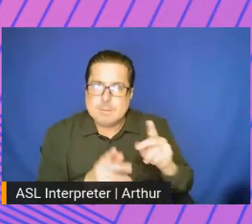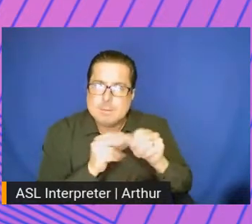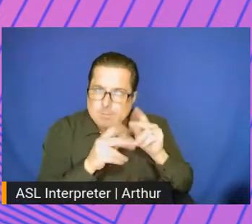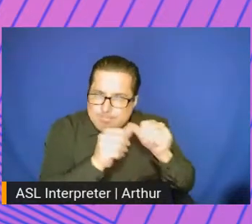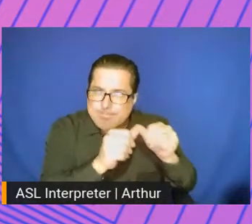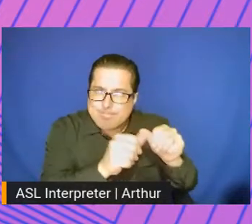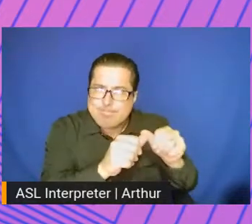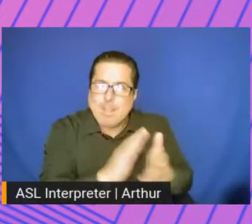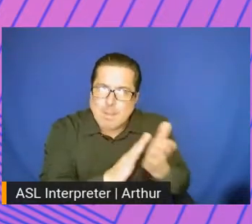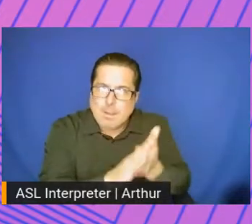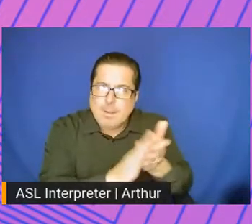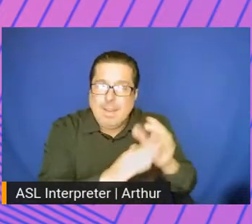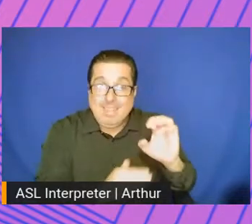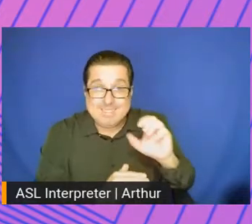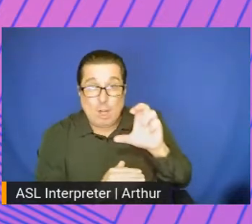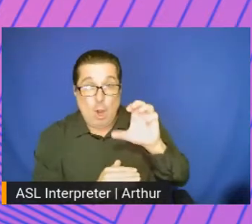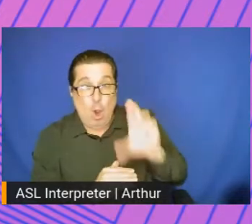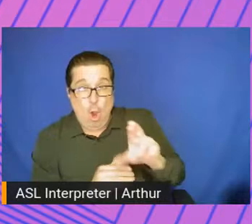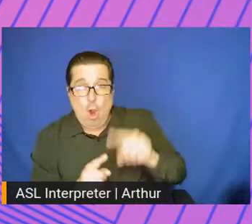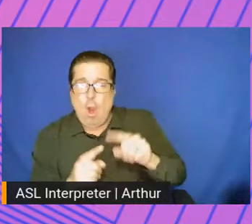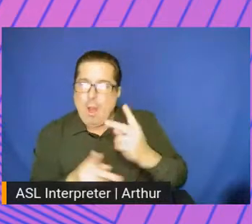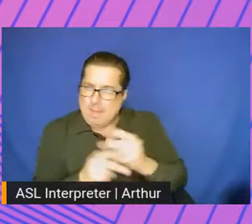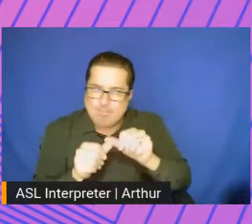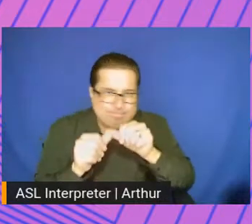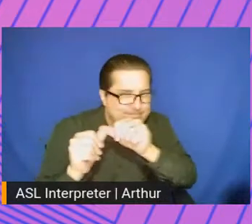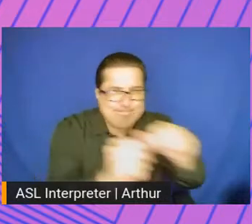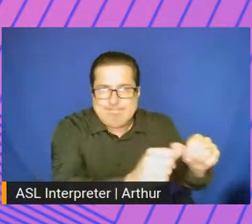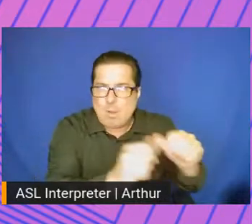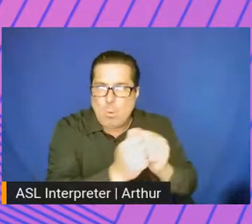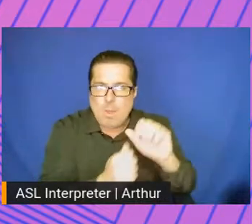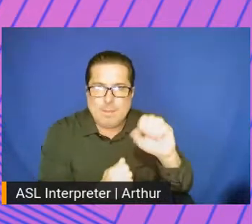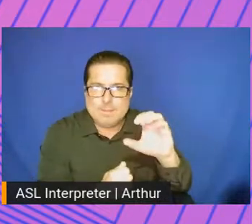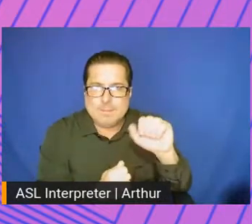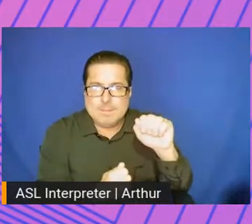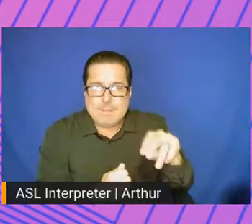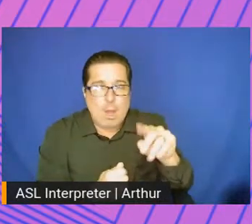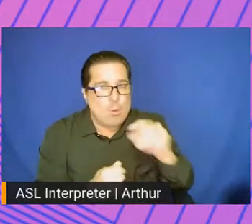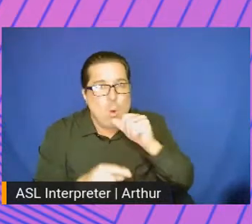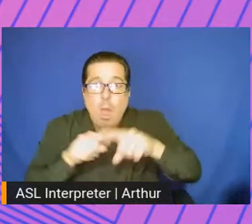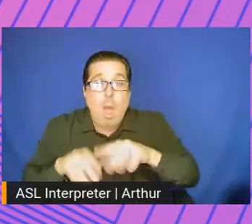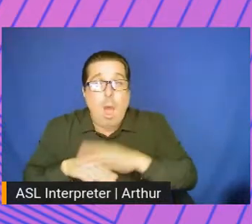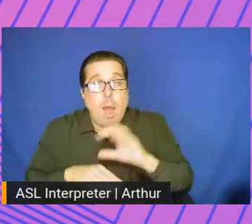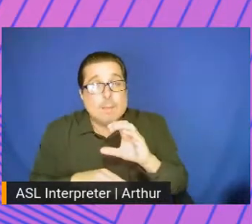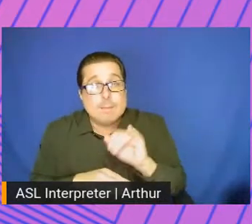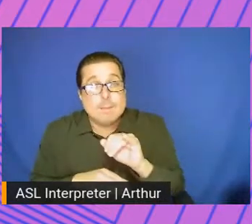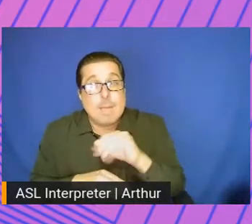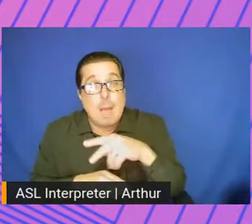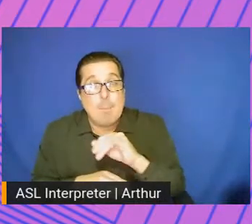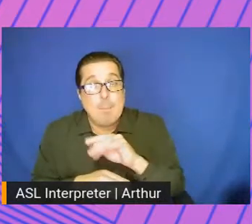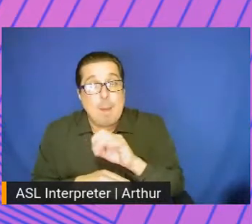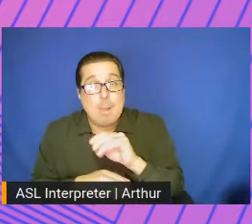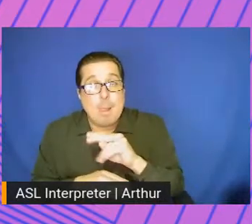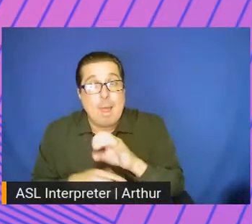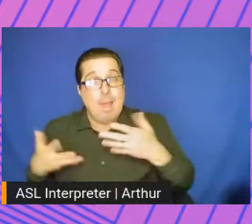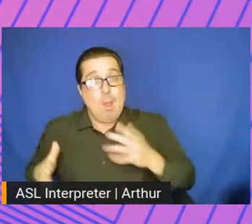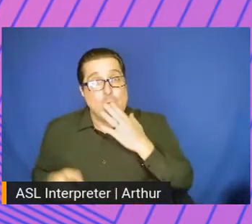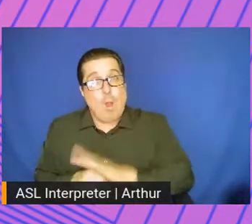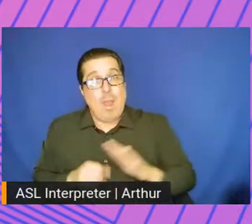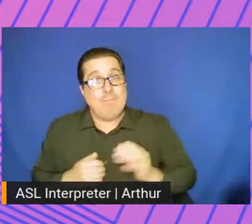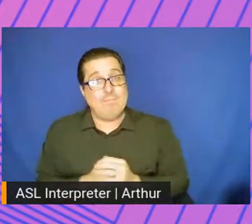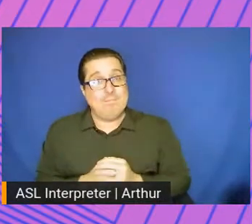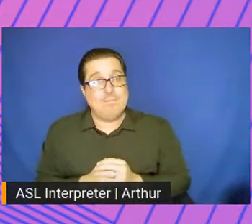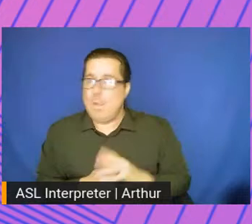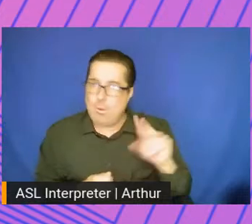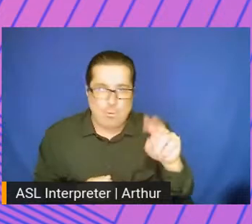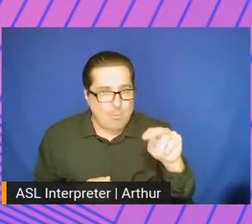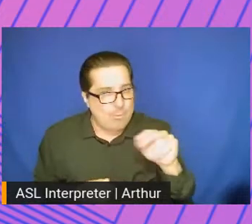ECR also allows you to carry out those scans, but the point is, don't rely strictly on the CI pipeline because that's a snapshot in history. And